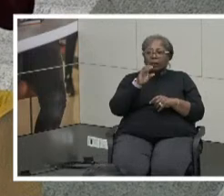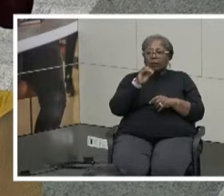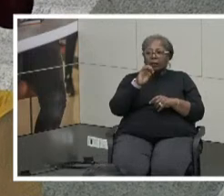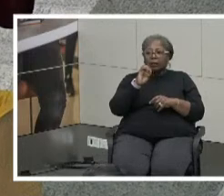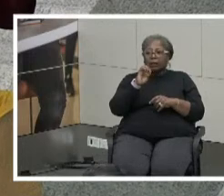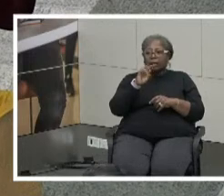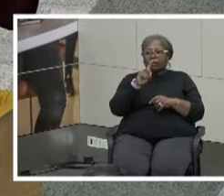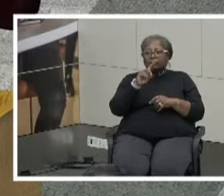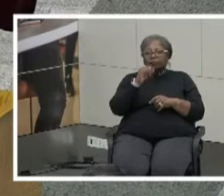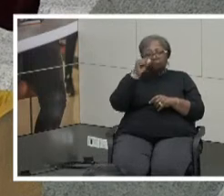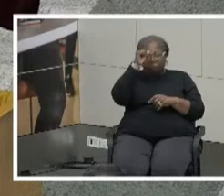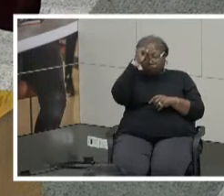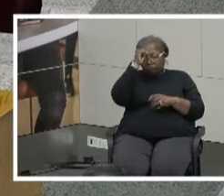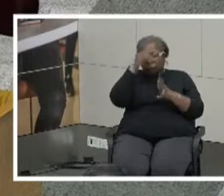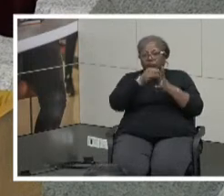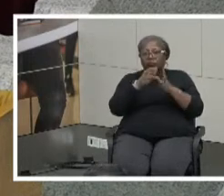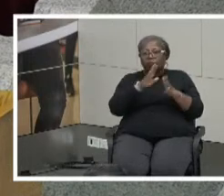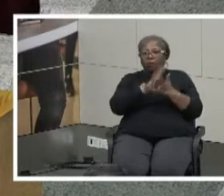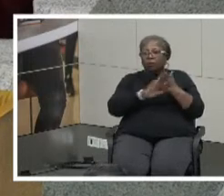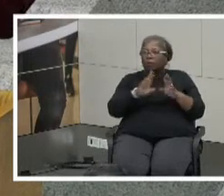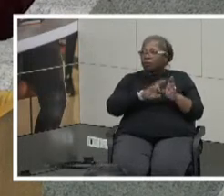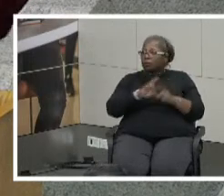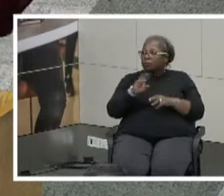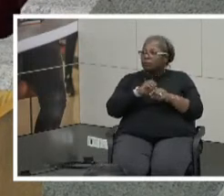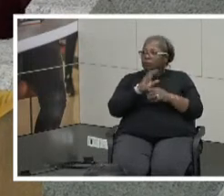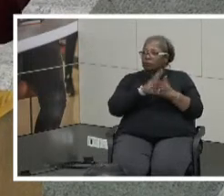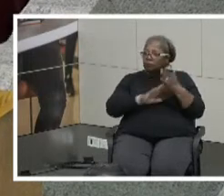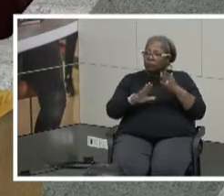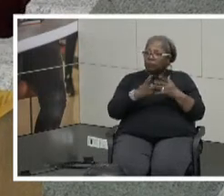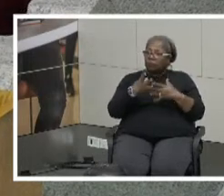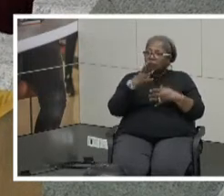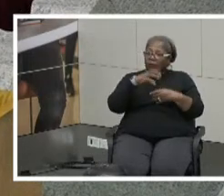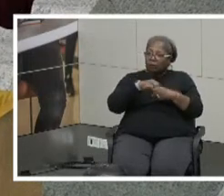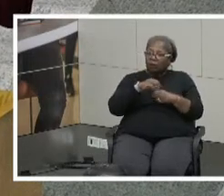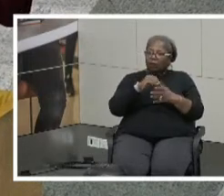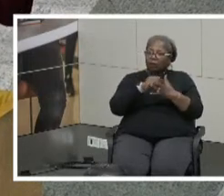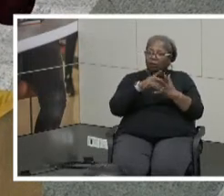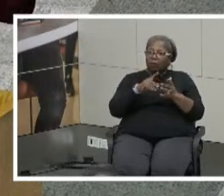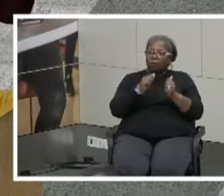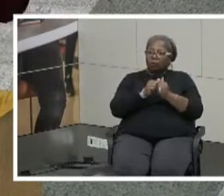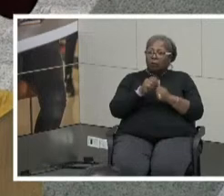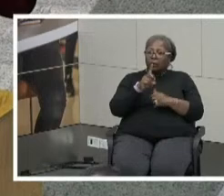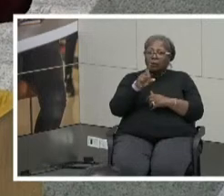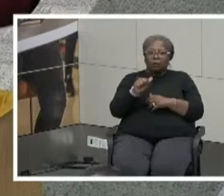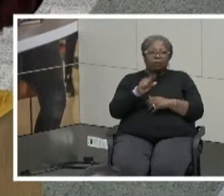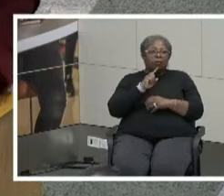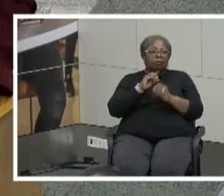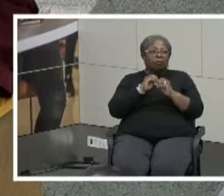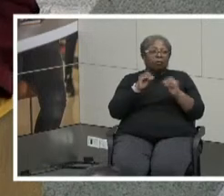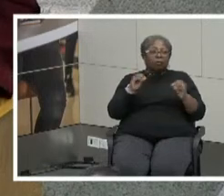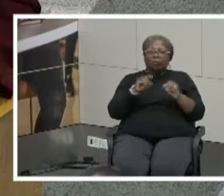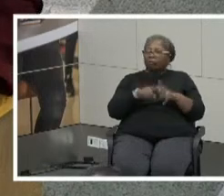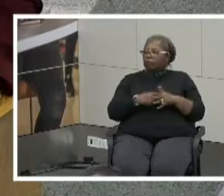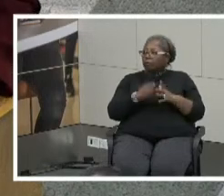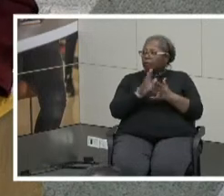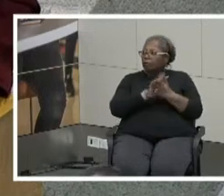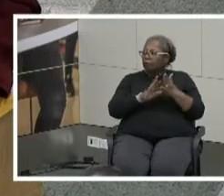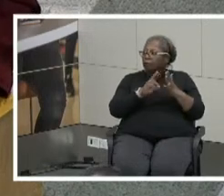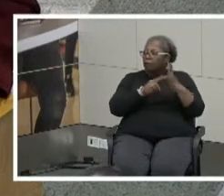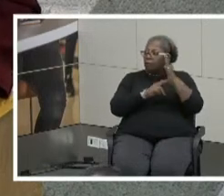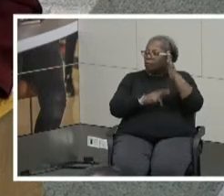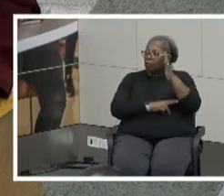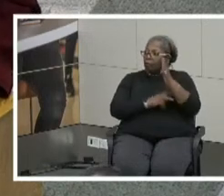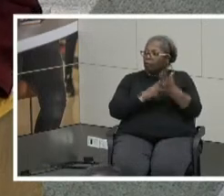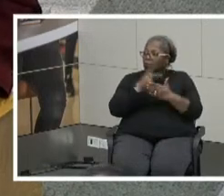confirming the influence of college readiness on College engagement on students with disabilities there is no mention of college readiness Bridge